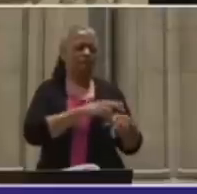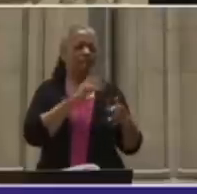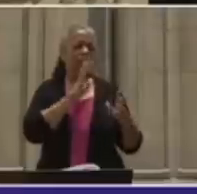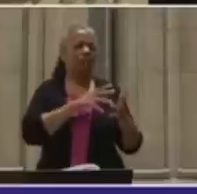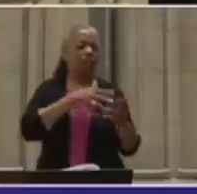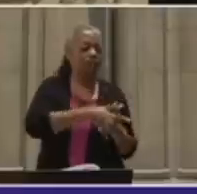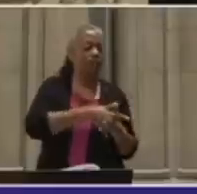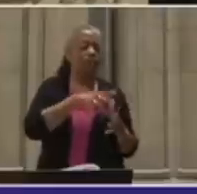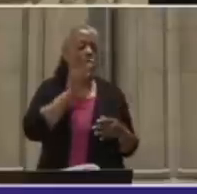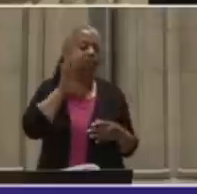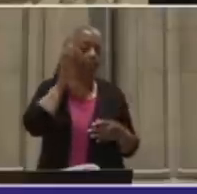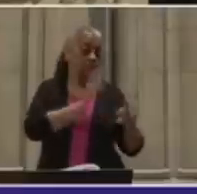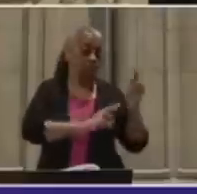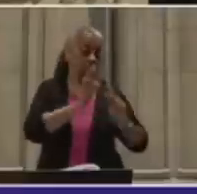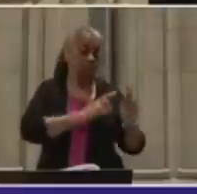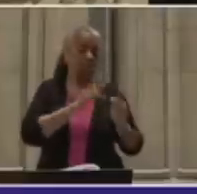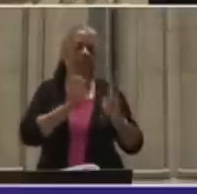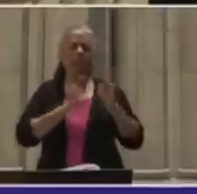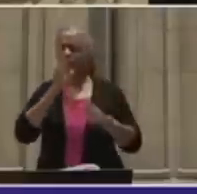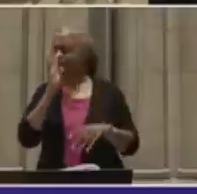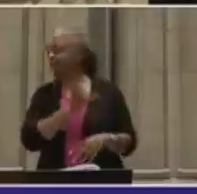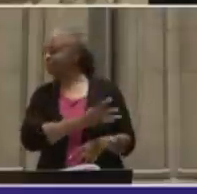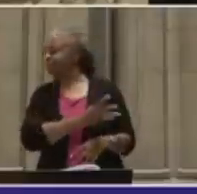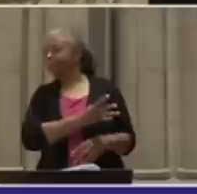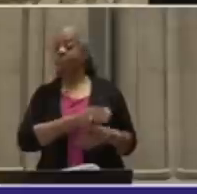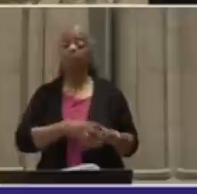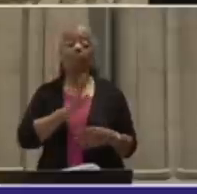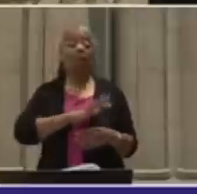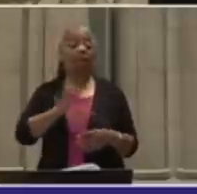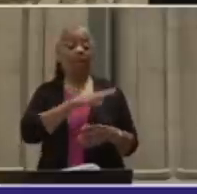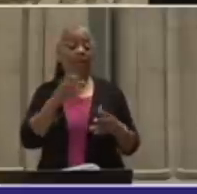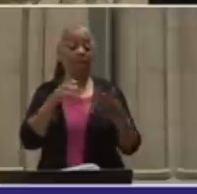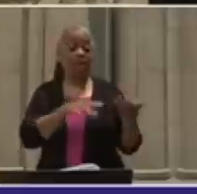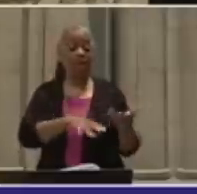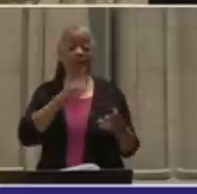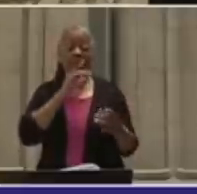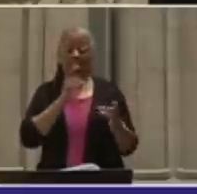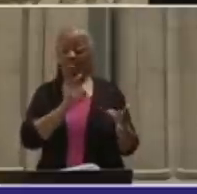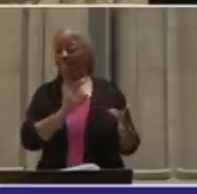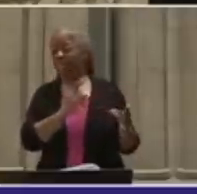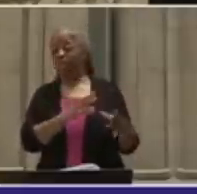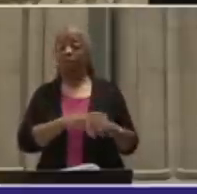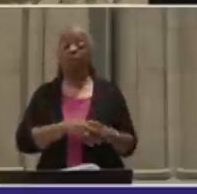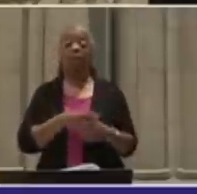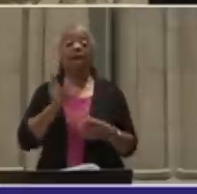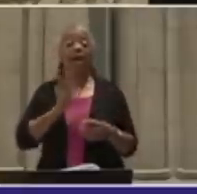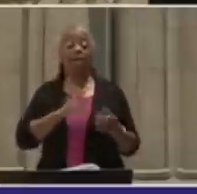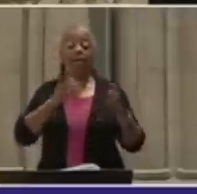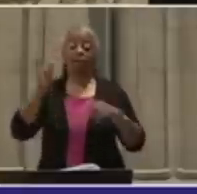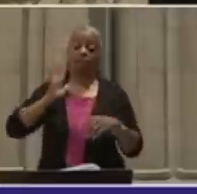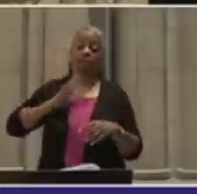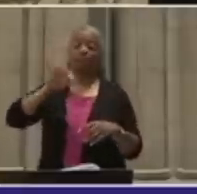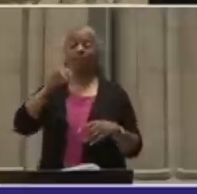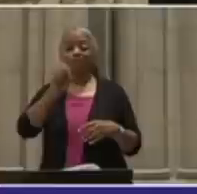people. This death was so gruesome that in June of 1864, for instance, Civil